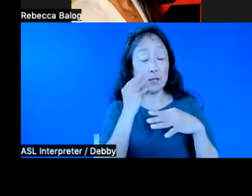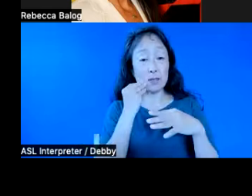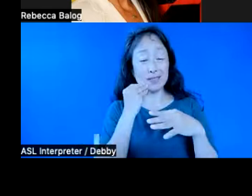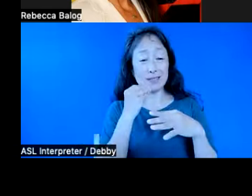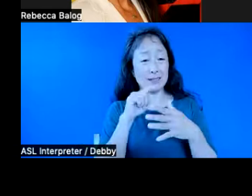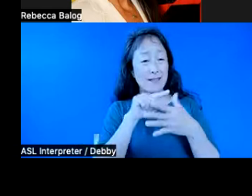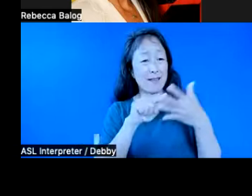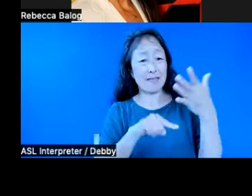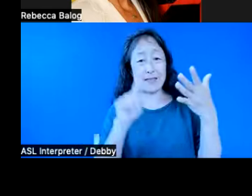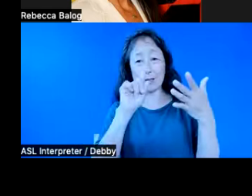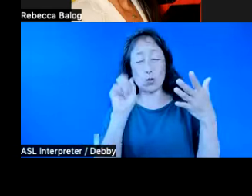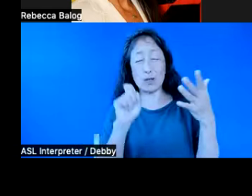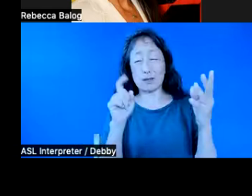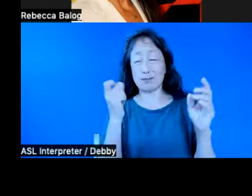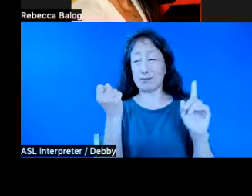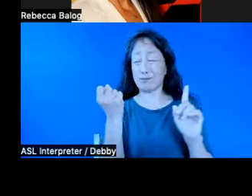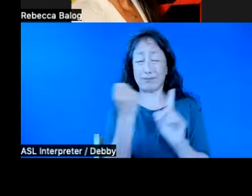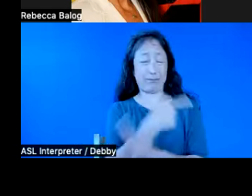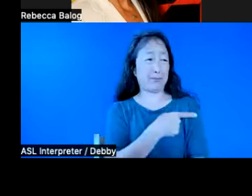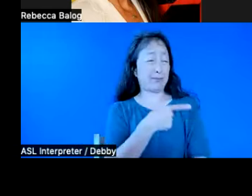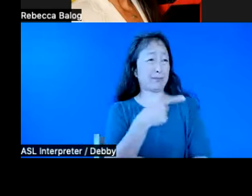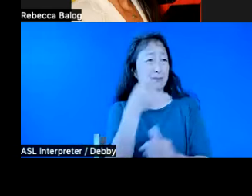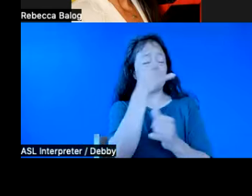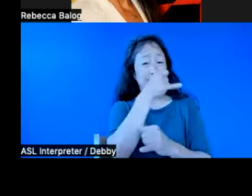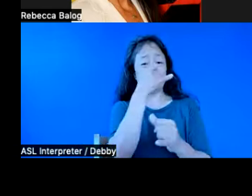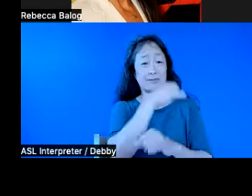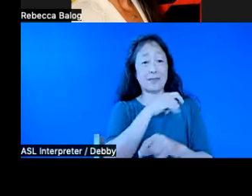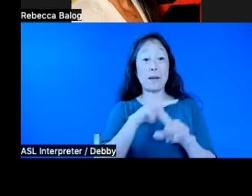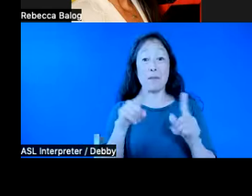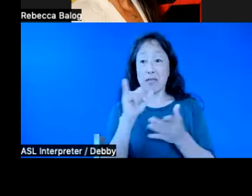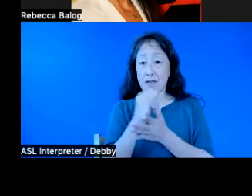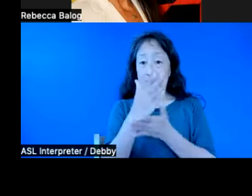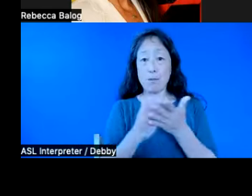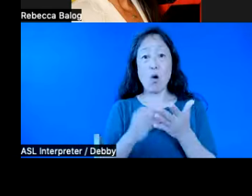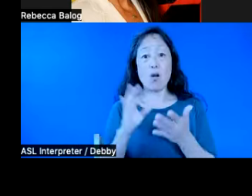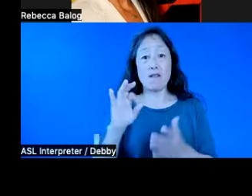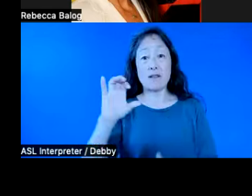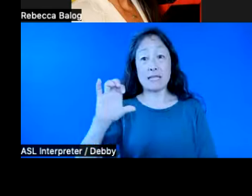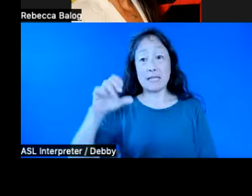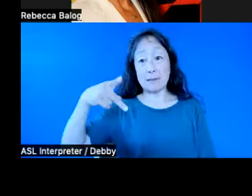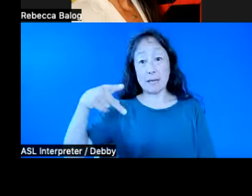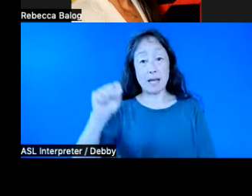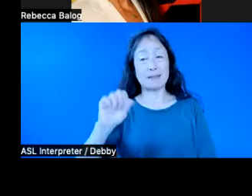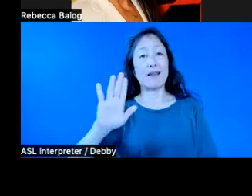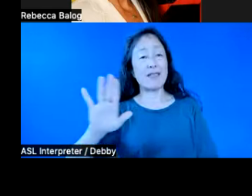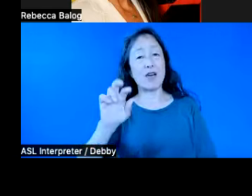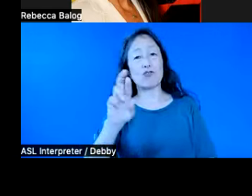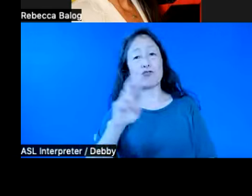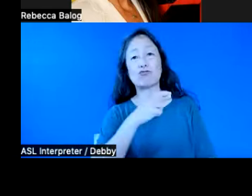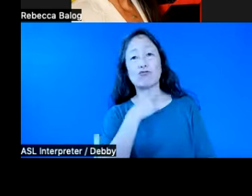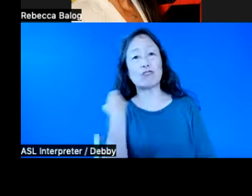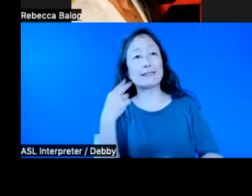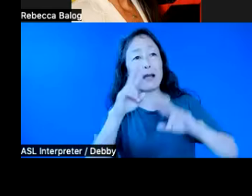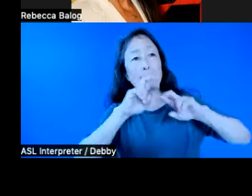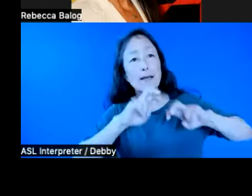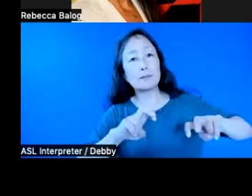But they're a part of the risk assessment for a CPS to remove children from their home.